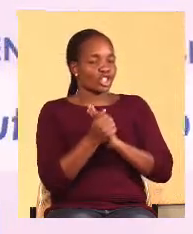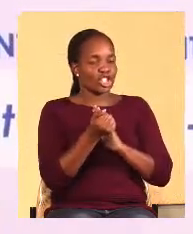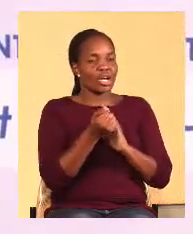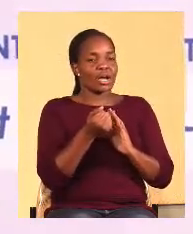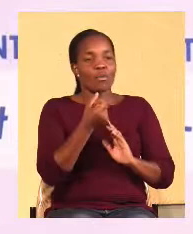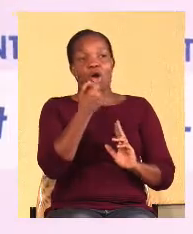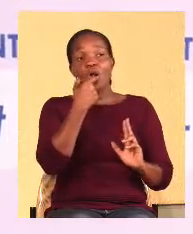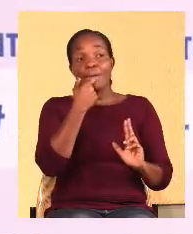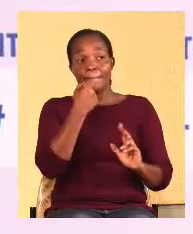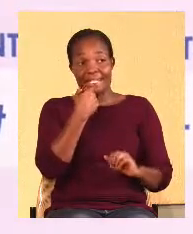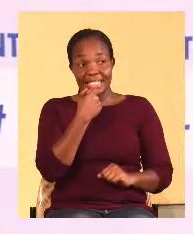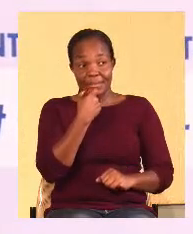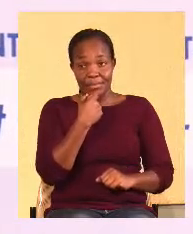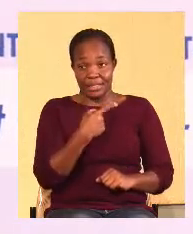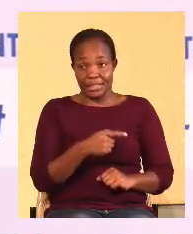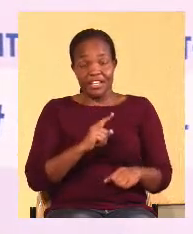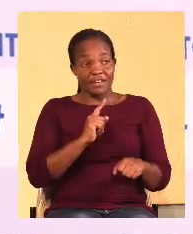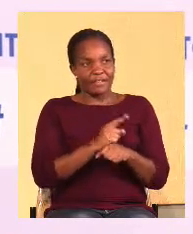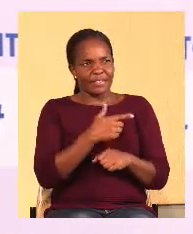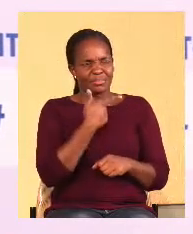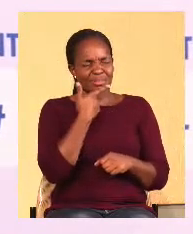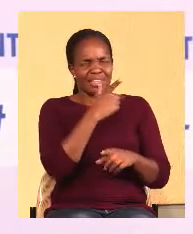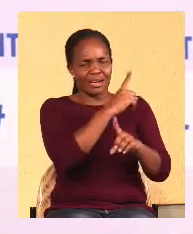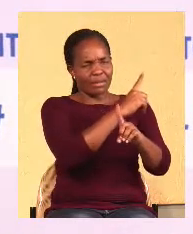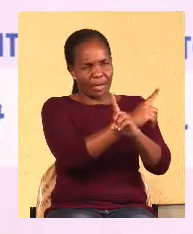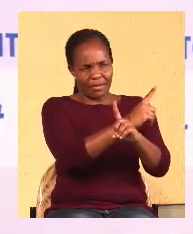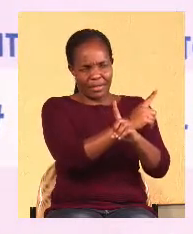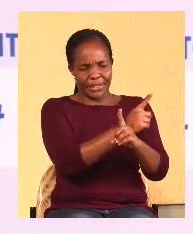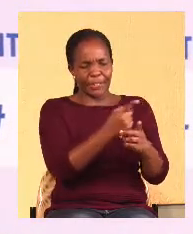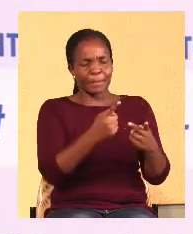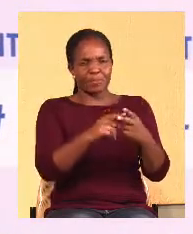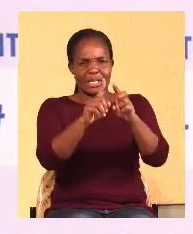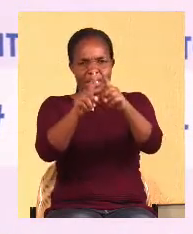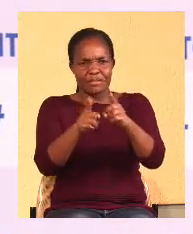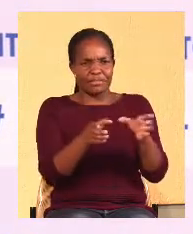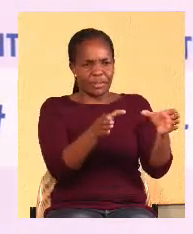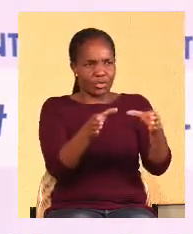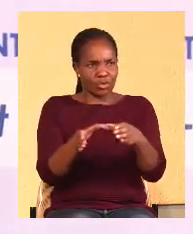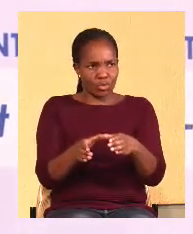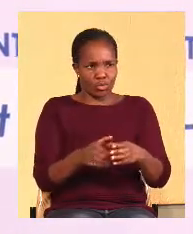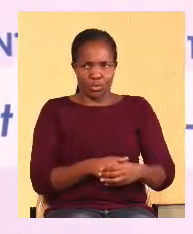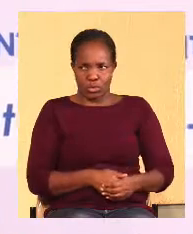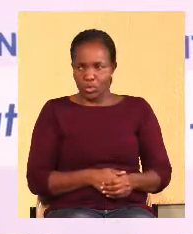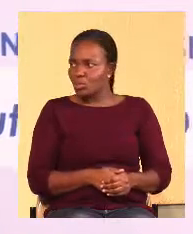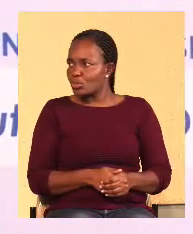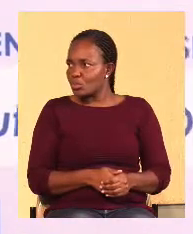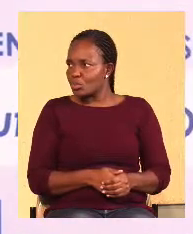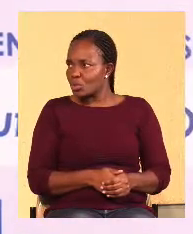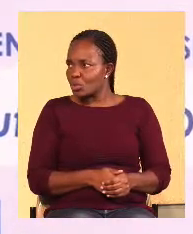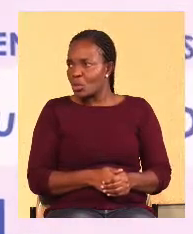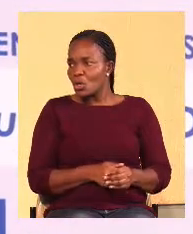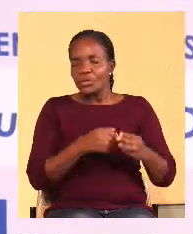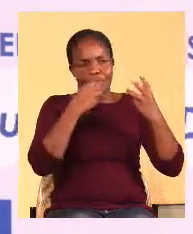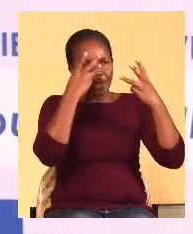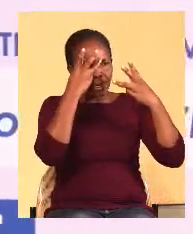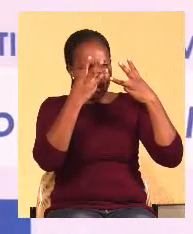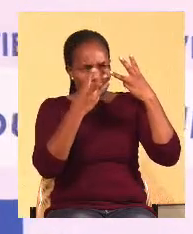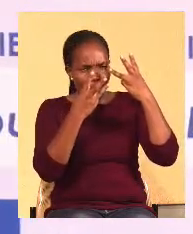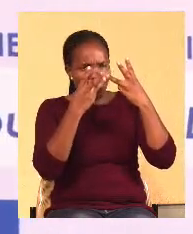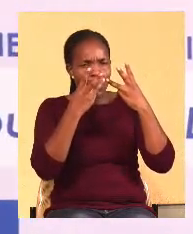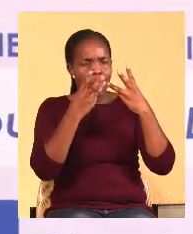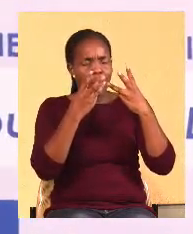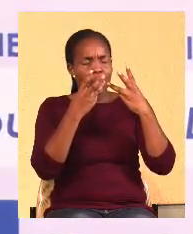our government and all the action group, and especially John, for the concern for our people. Thank